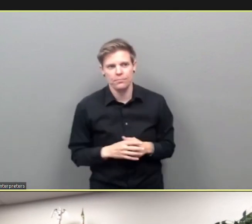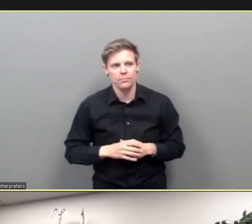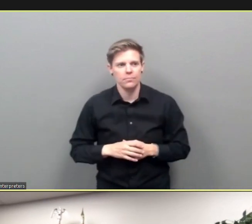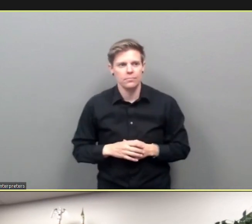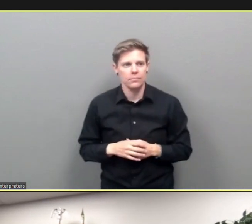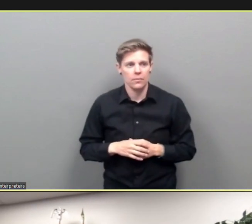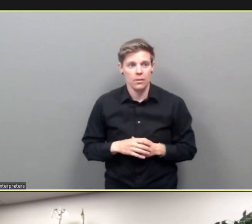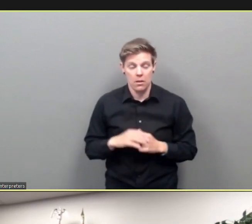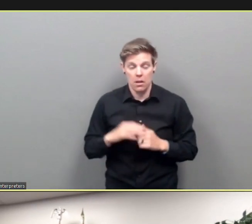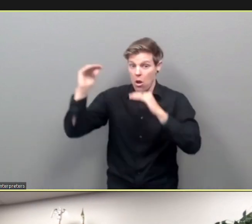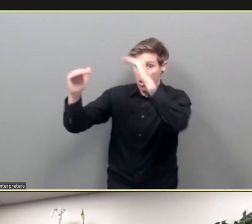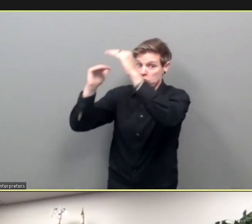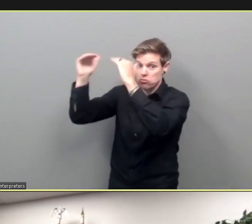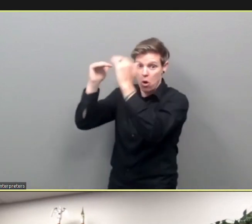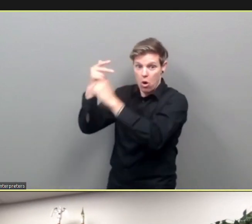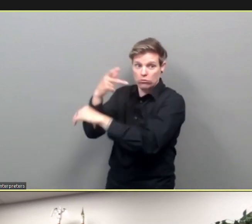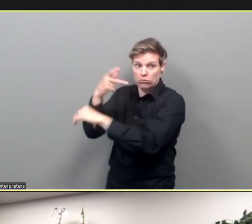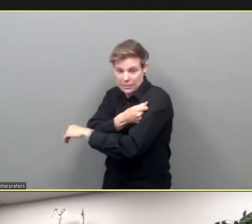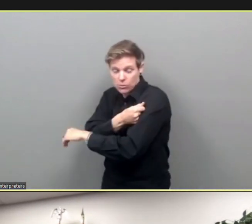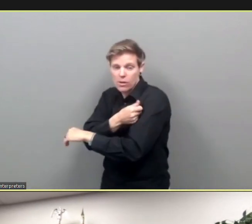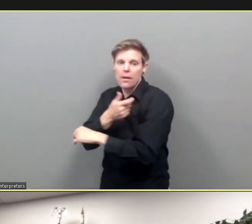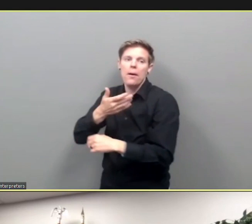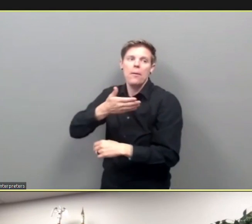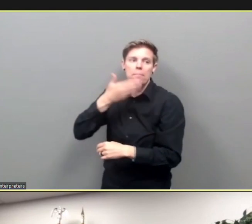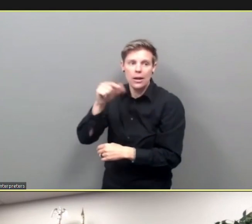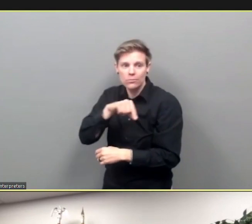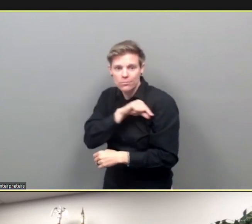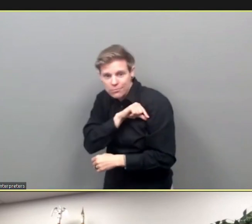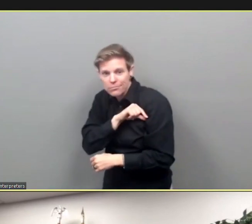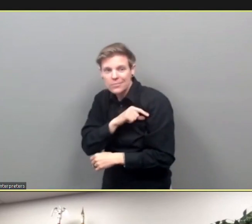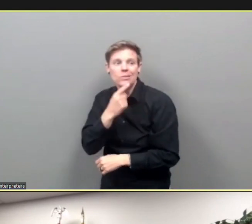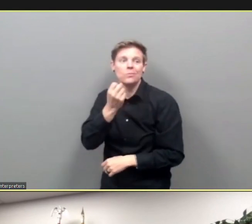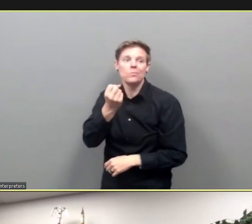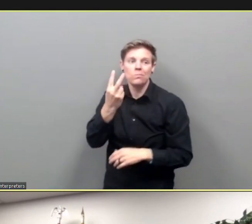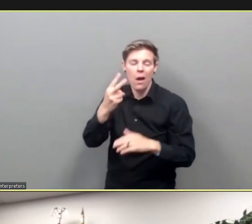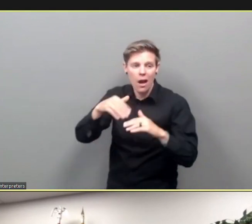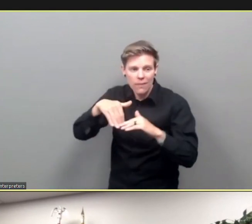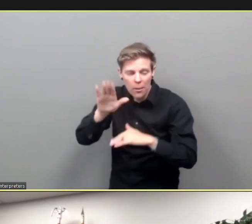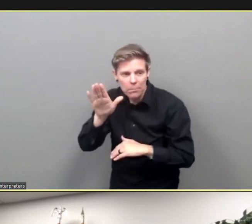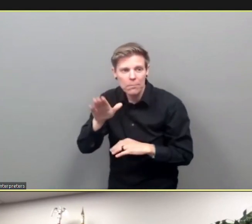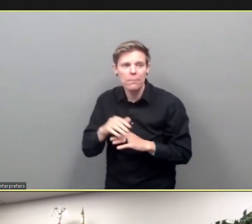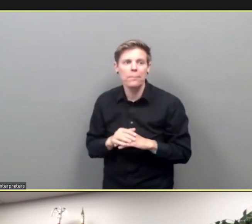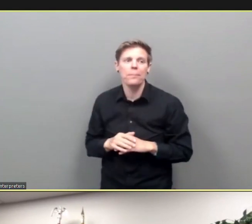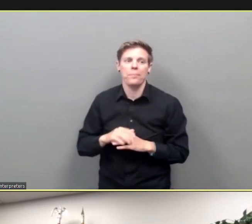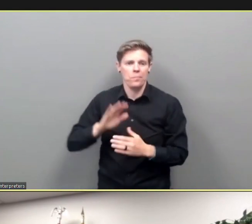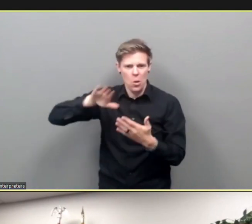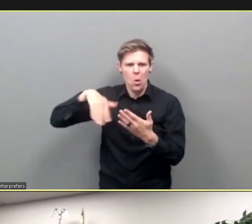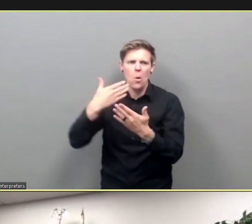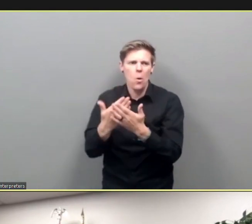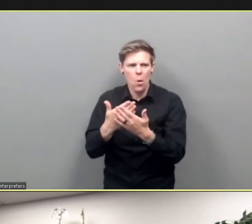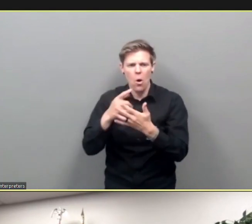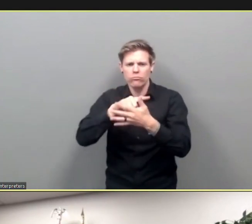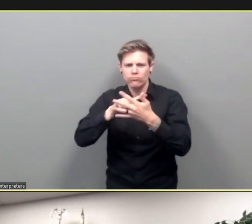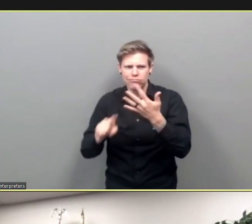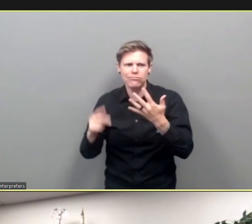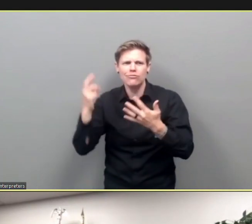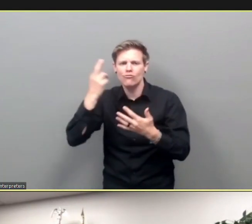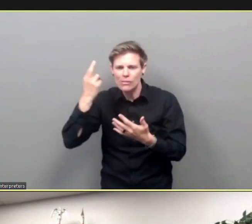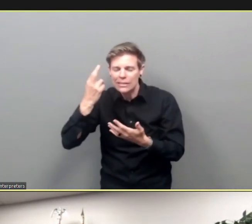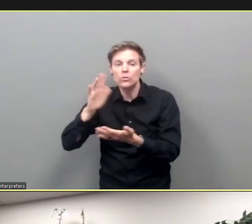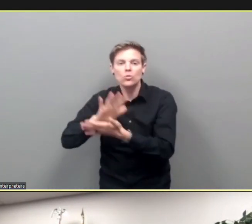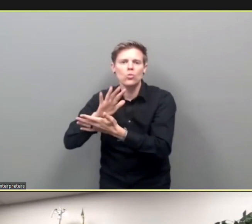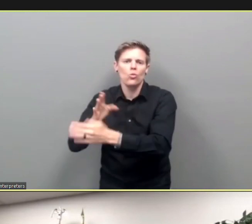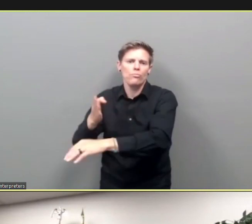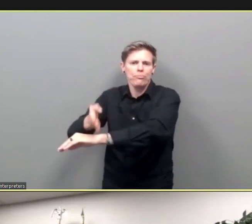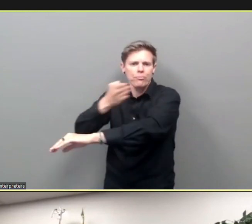eligible, those that are eligible, 12 and over, and then plus all of these mitigation measures in school. And then I was going to get to the point,